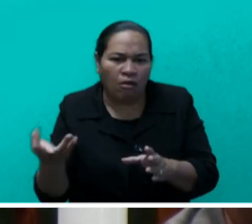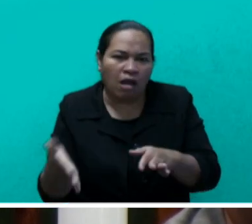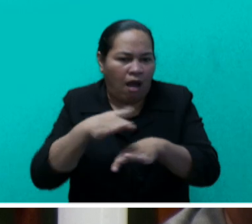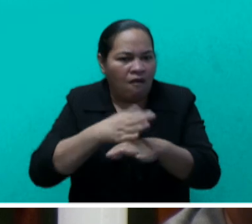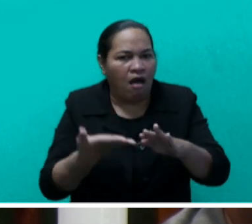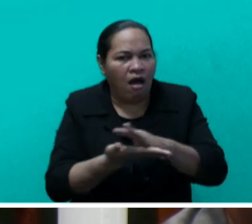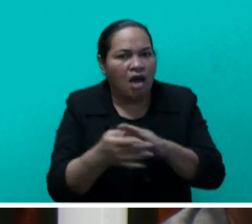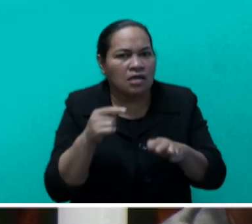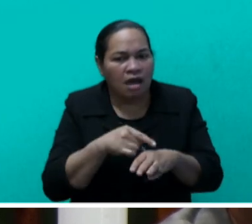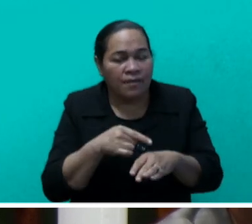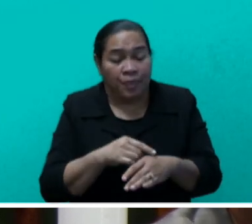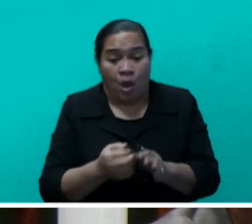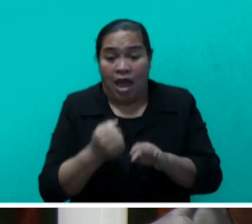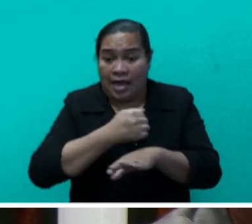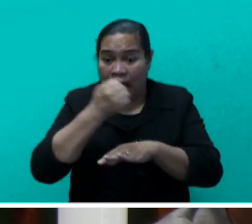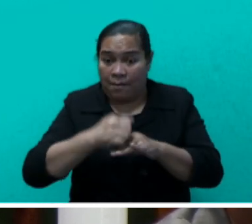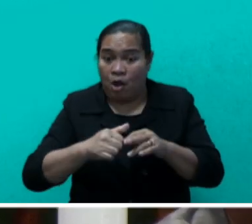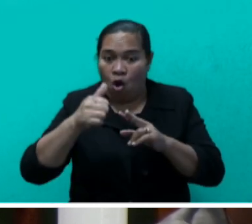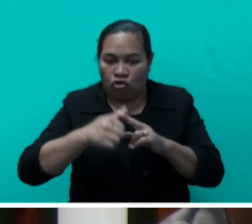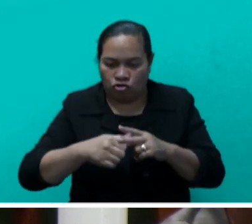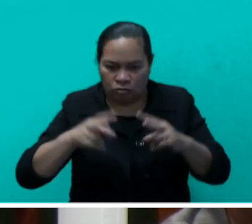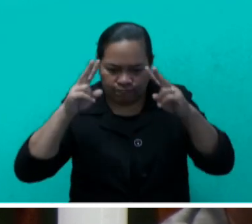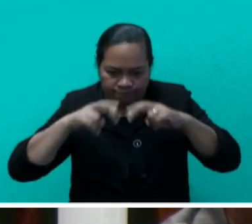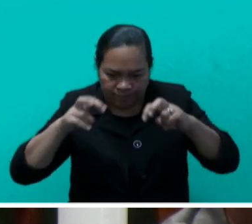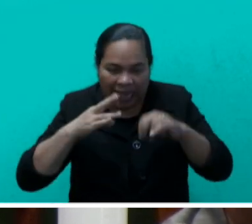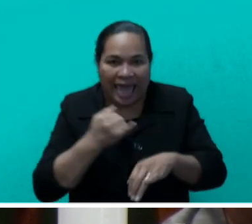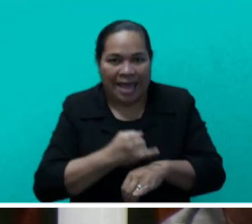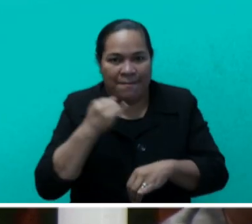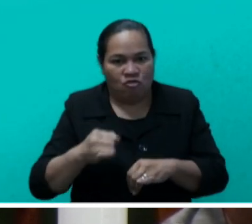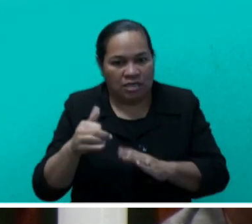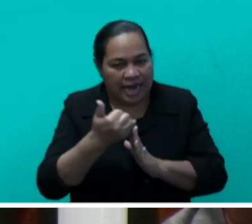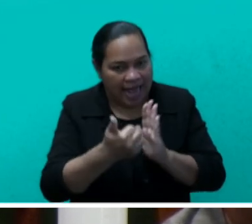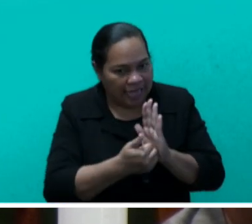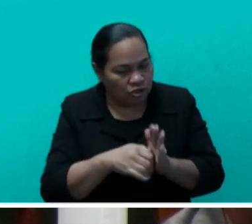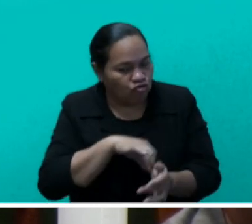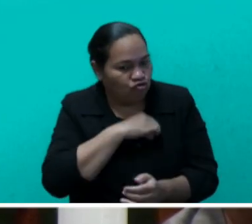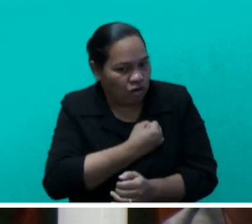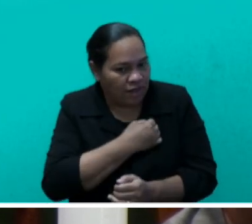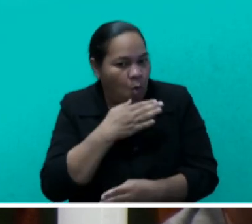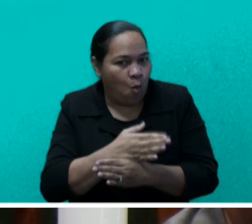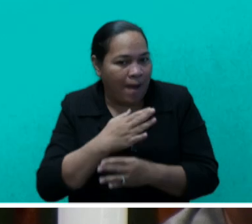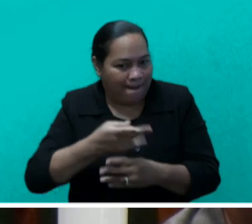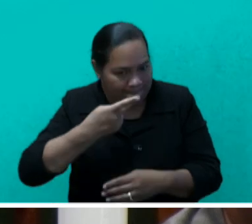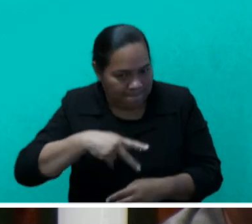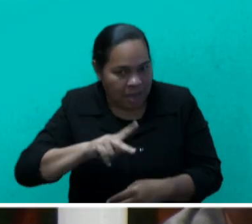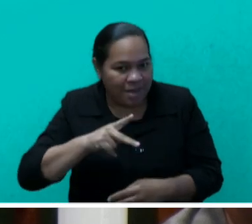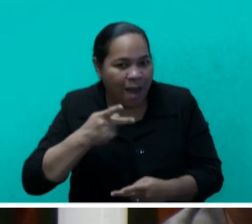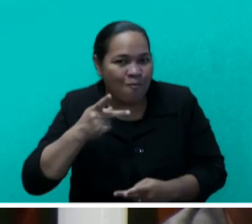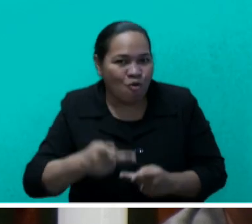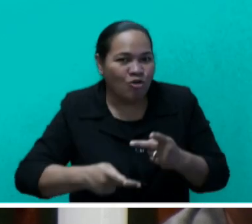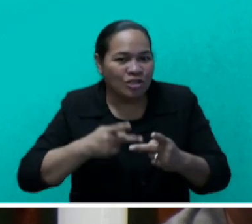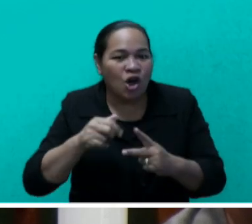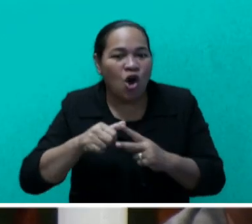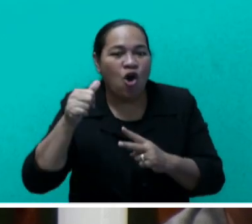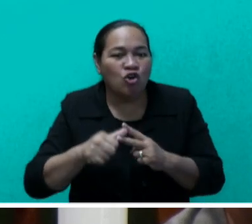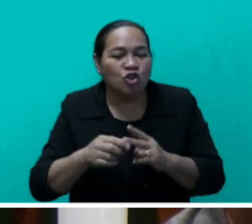The government is also reviewing the Immigration Act to strengthen the work permit process and also the development